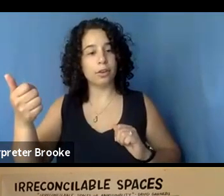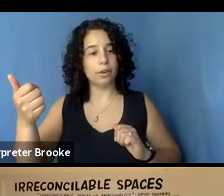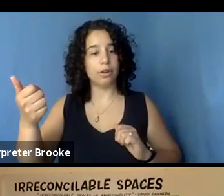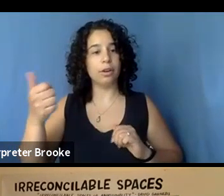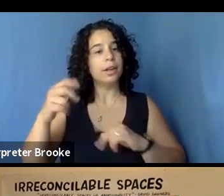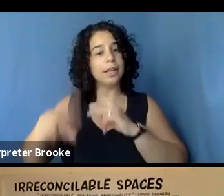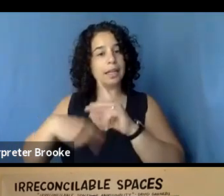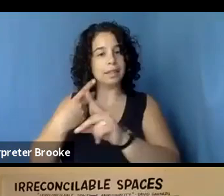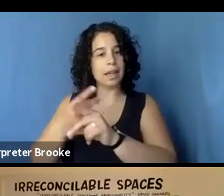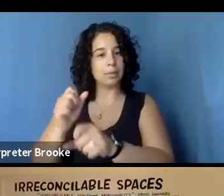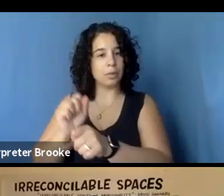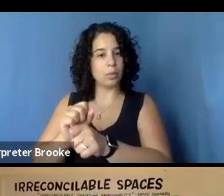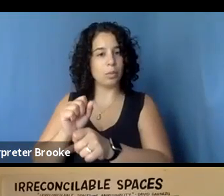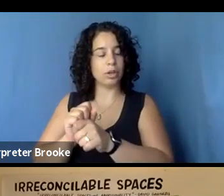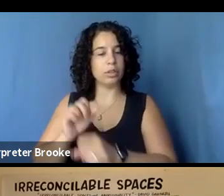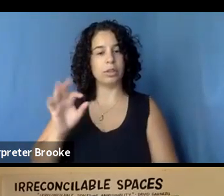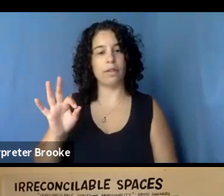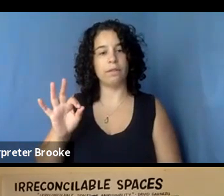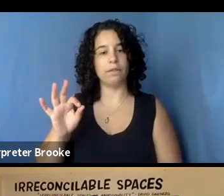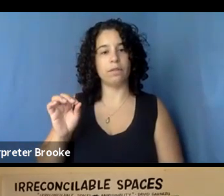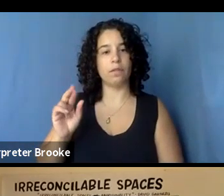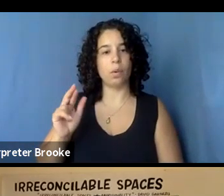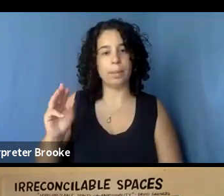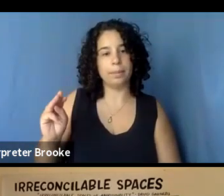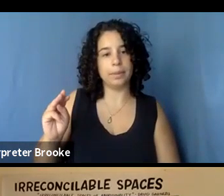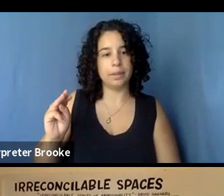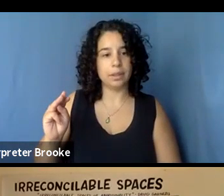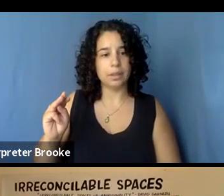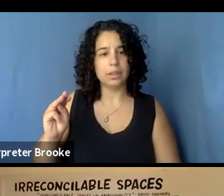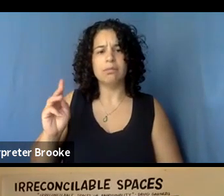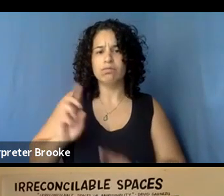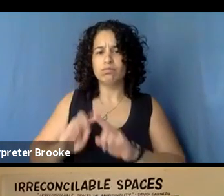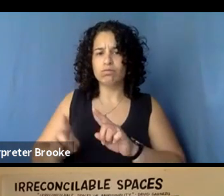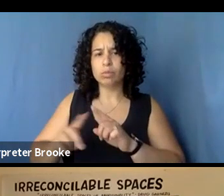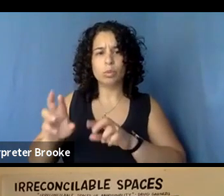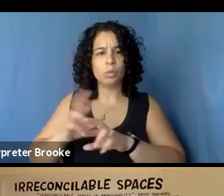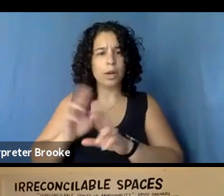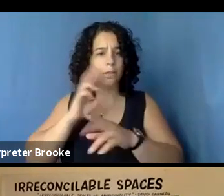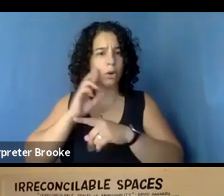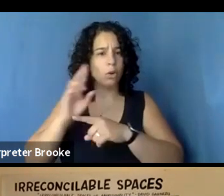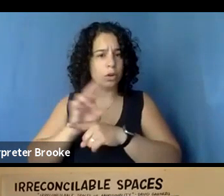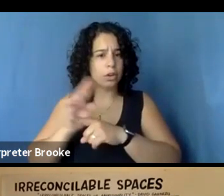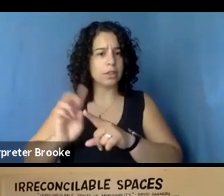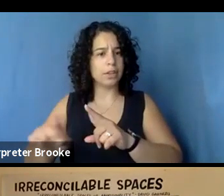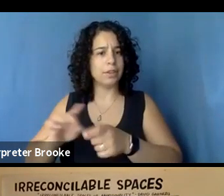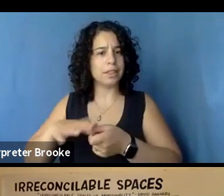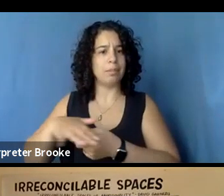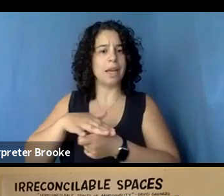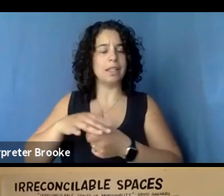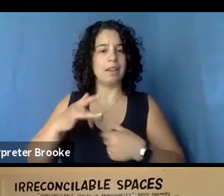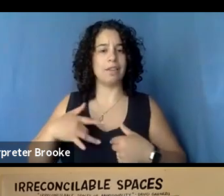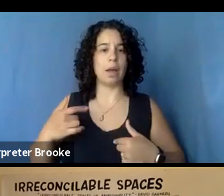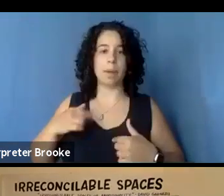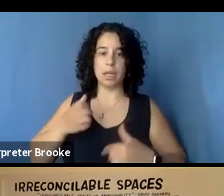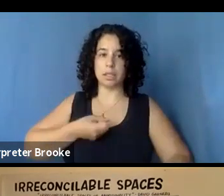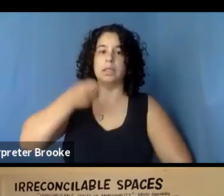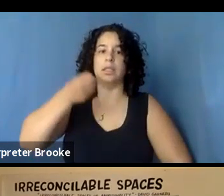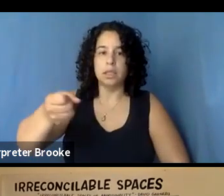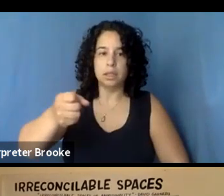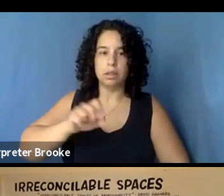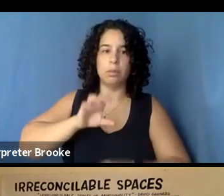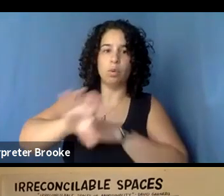forums, whether we're in rehearsal, I mean, in so many places I've been in, I've been pushed into those spaces. I didn't want to